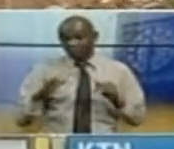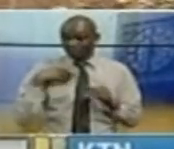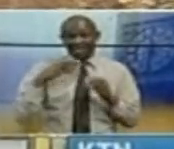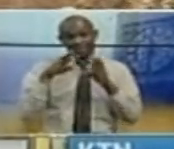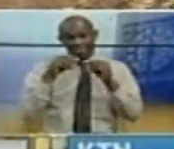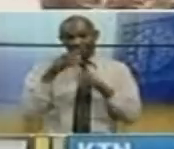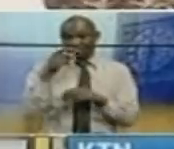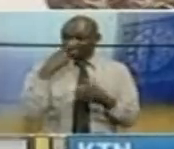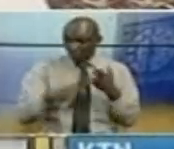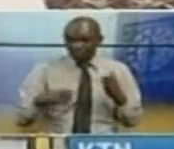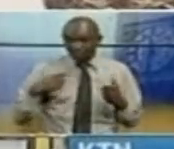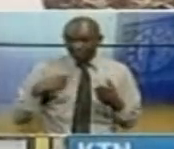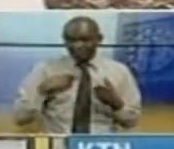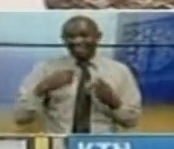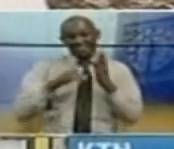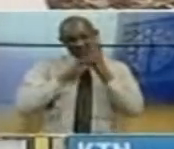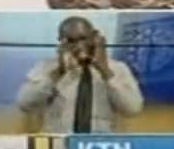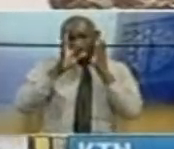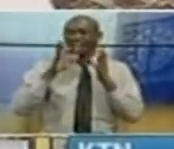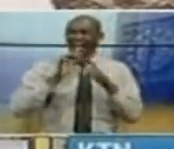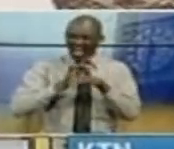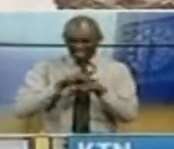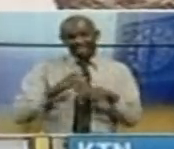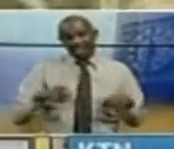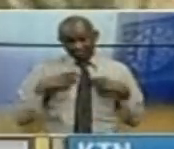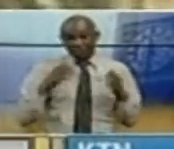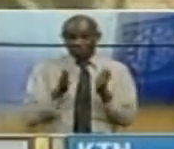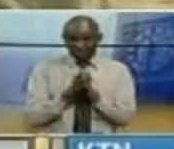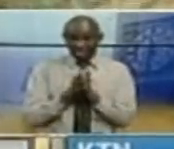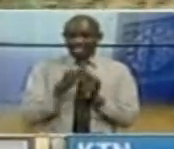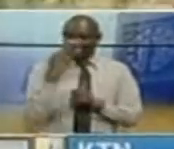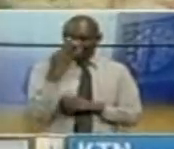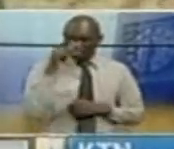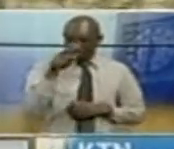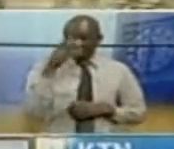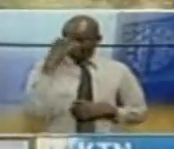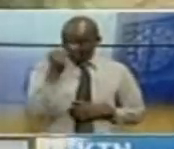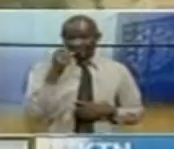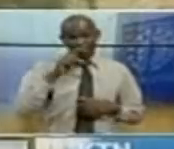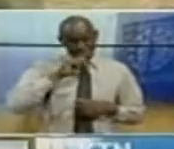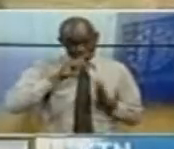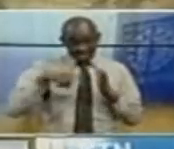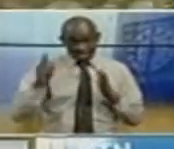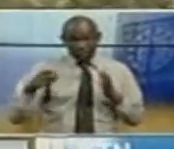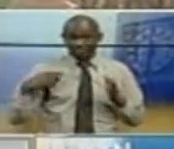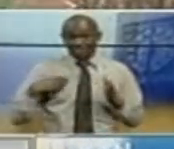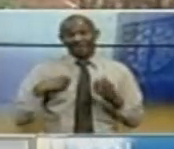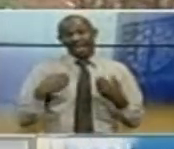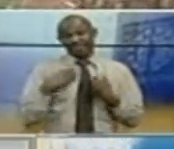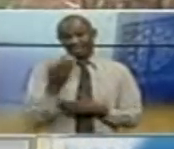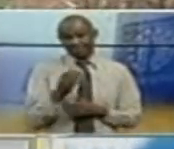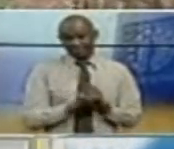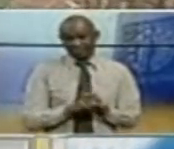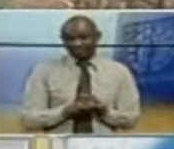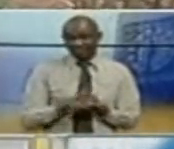house, telling us his fame came early in life with over 3.5 million at the height of his career. I